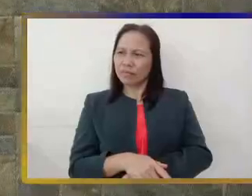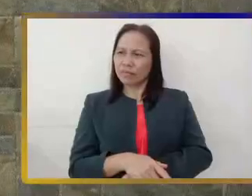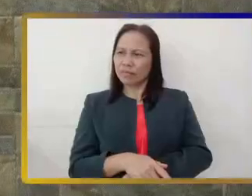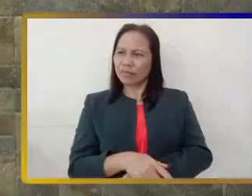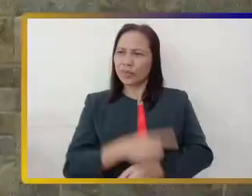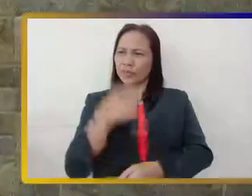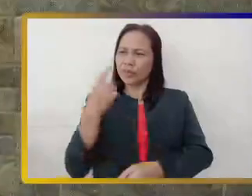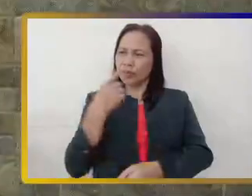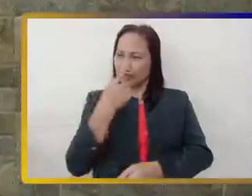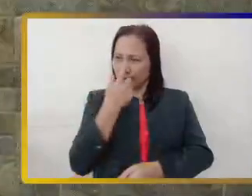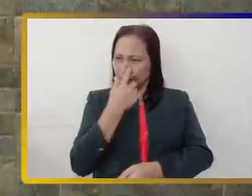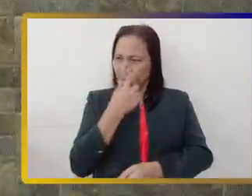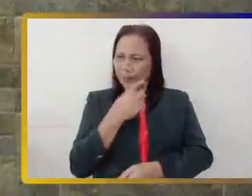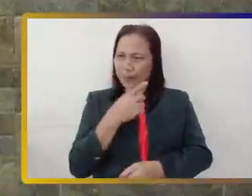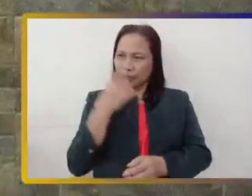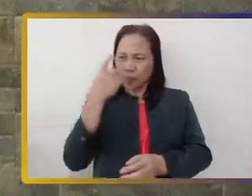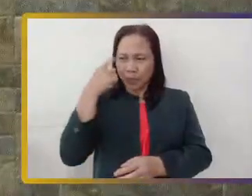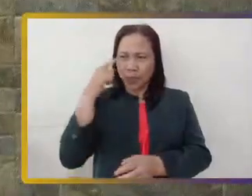the